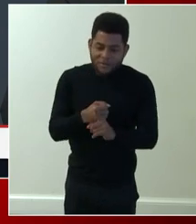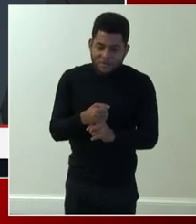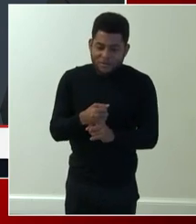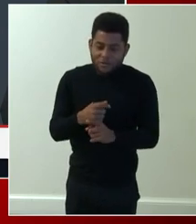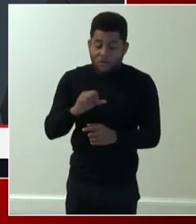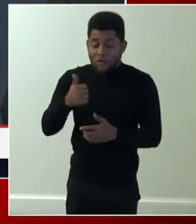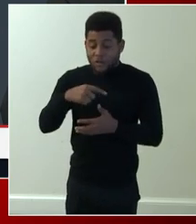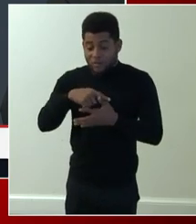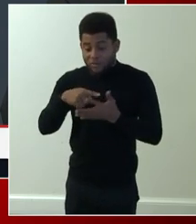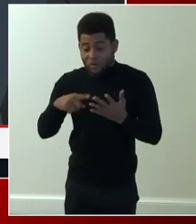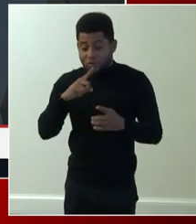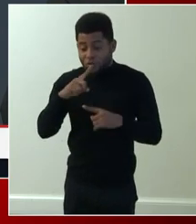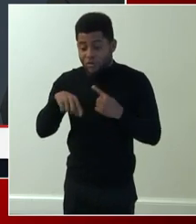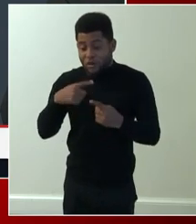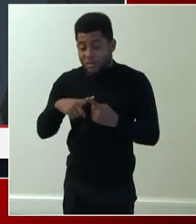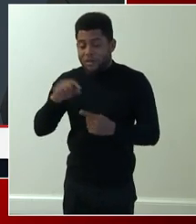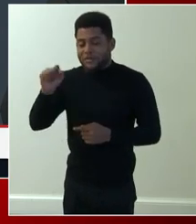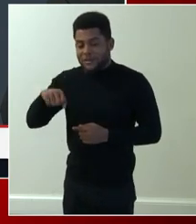talking about. And then,